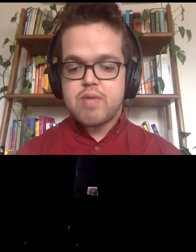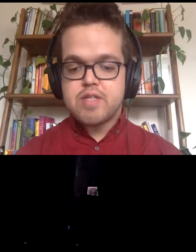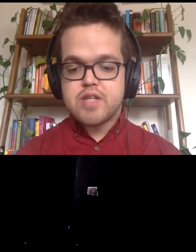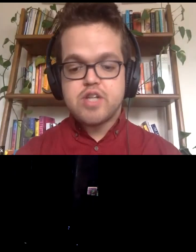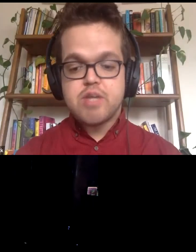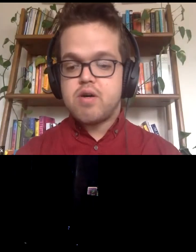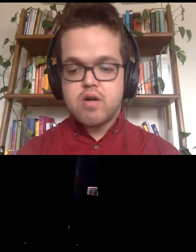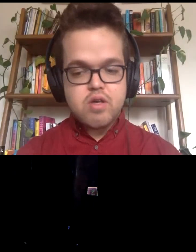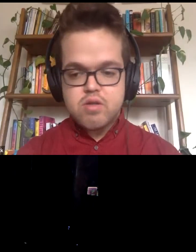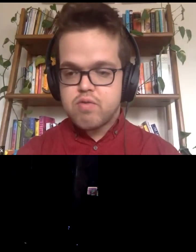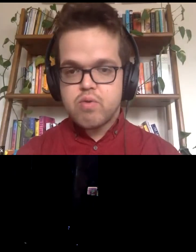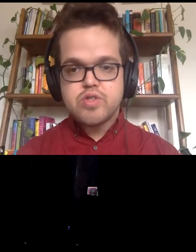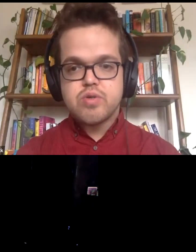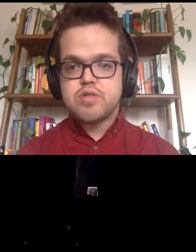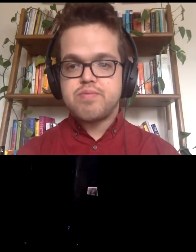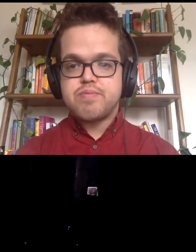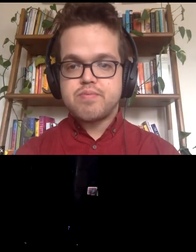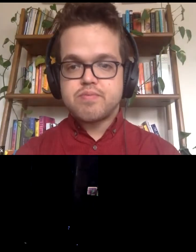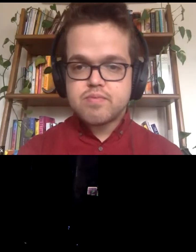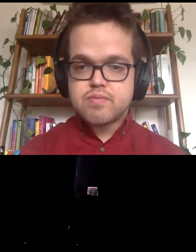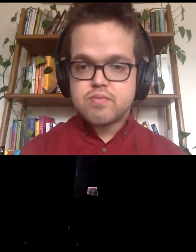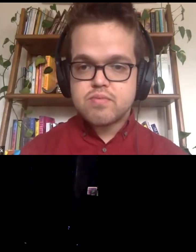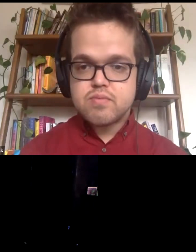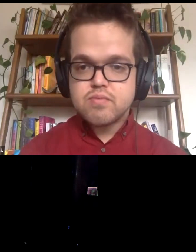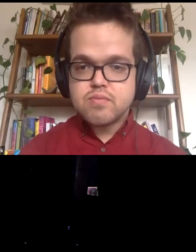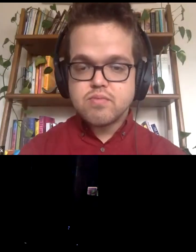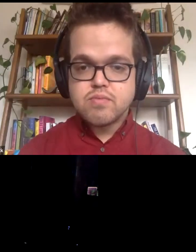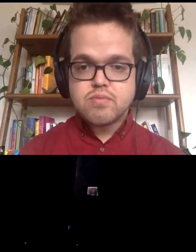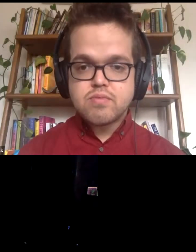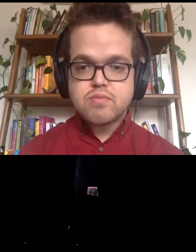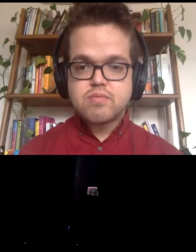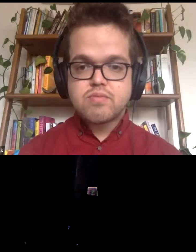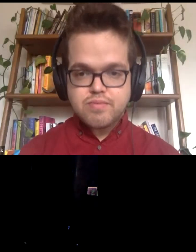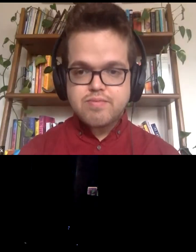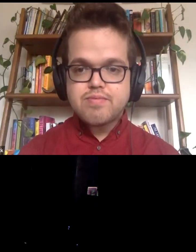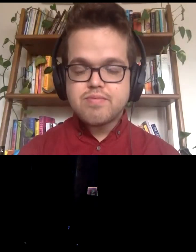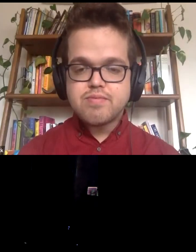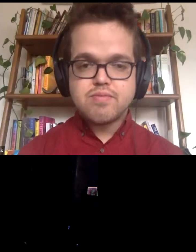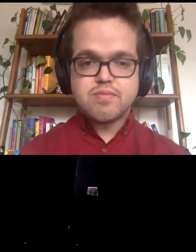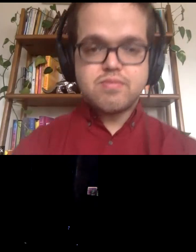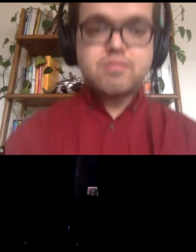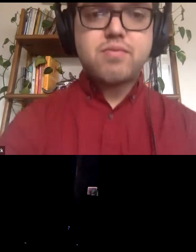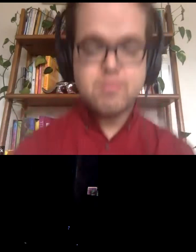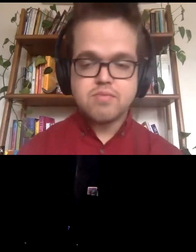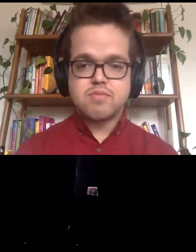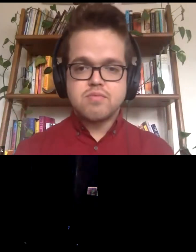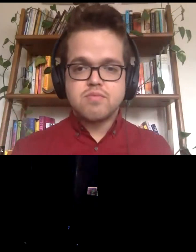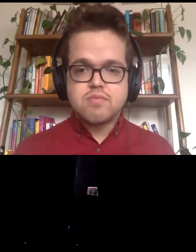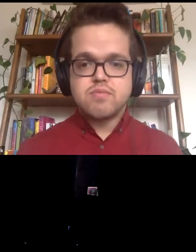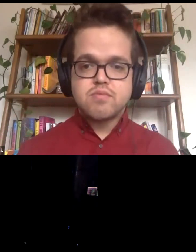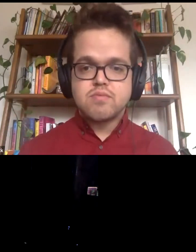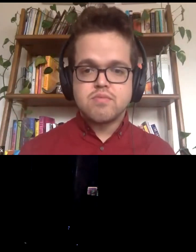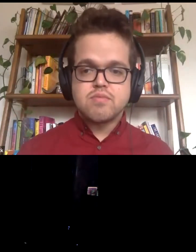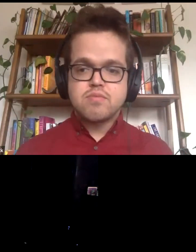So with that being said, Gemma, the floor is yours. Hi, how are you? My question is,